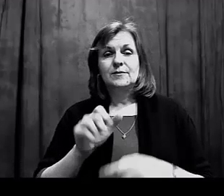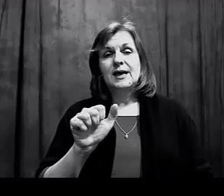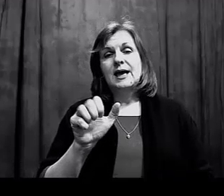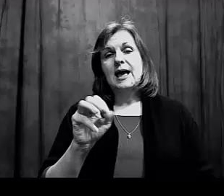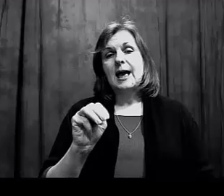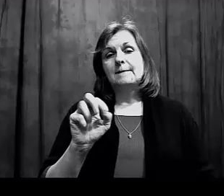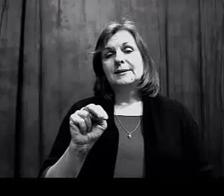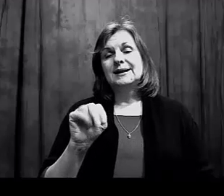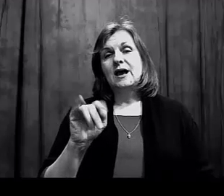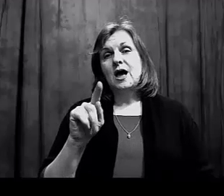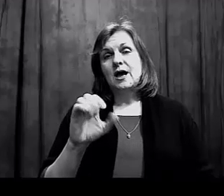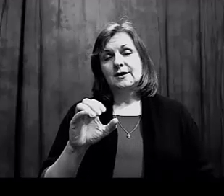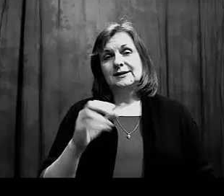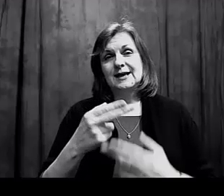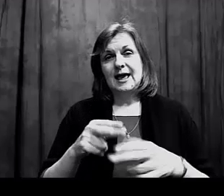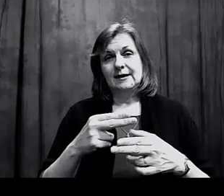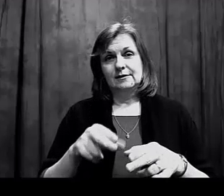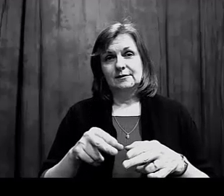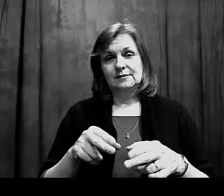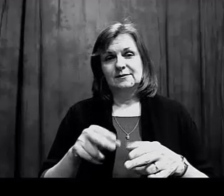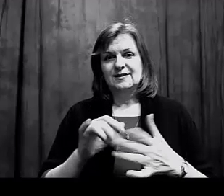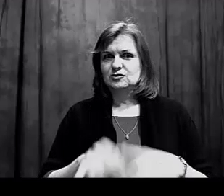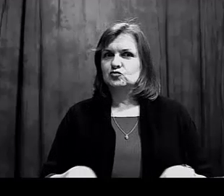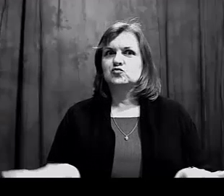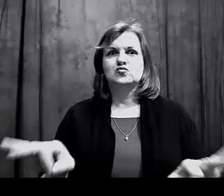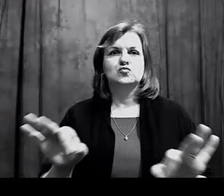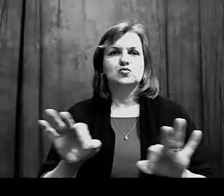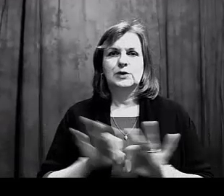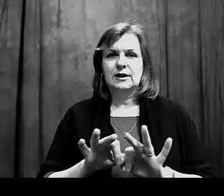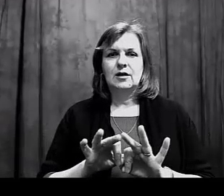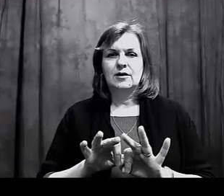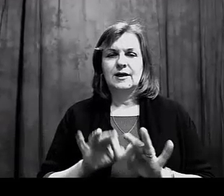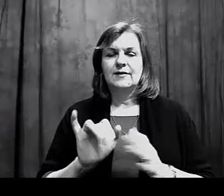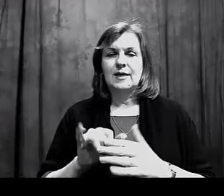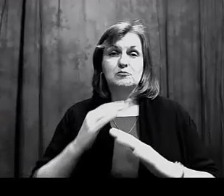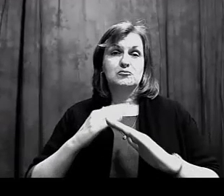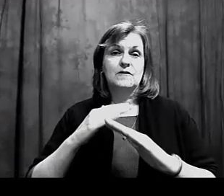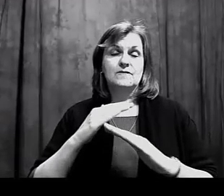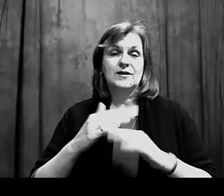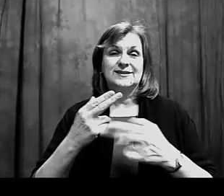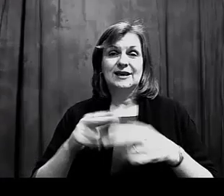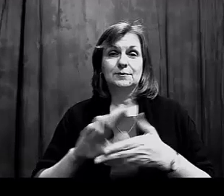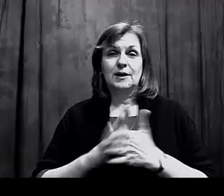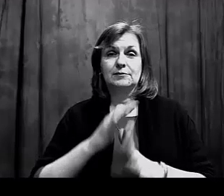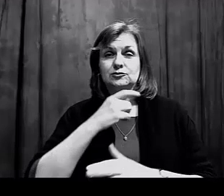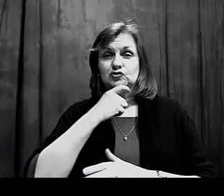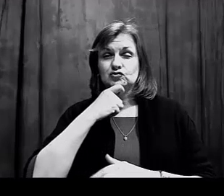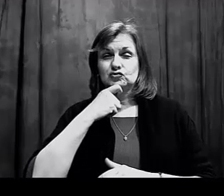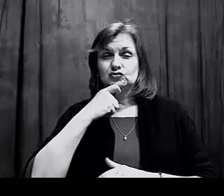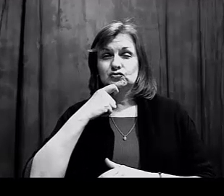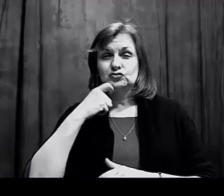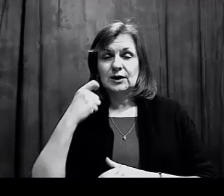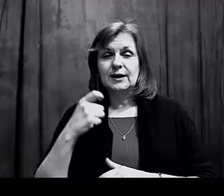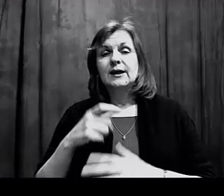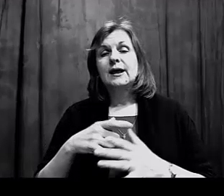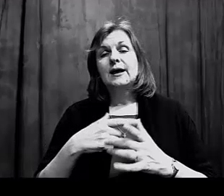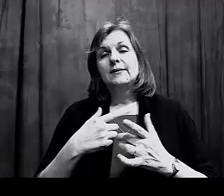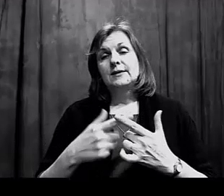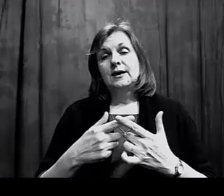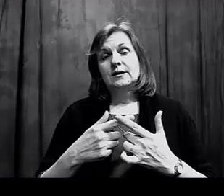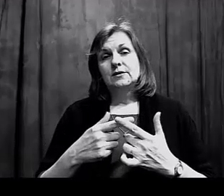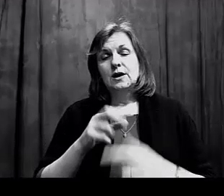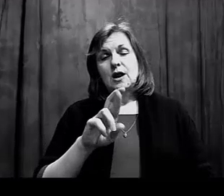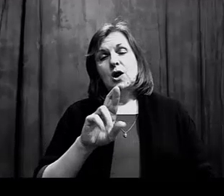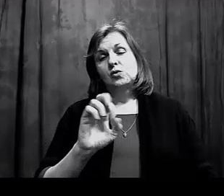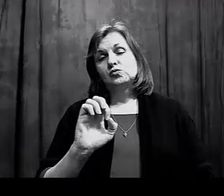egg. This amniotic egg is critical. It actually is going to keep the eggs from drying out. And